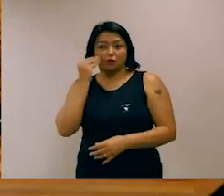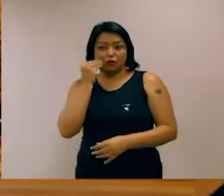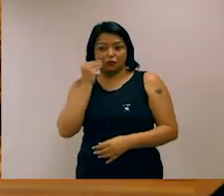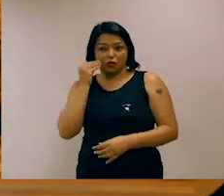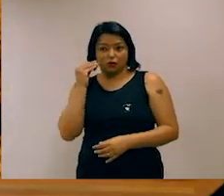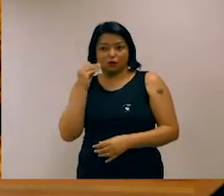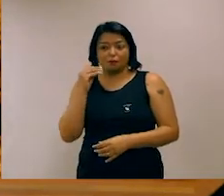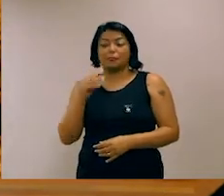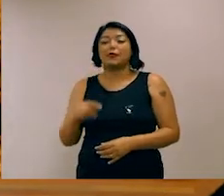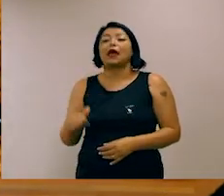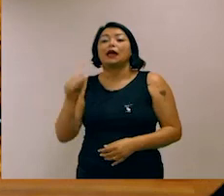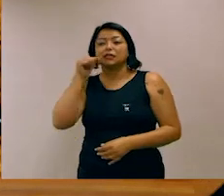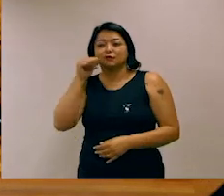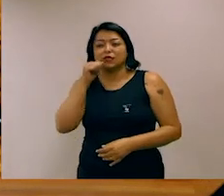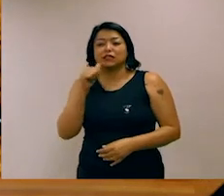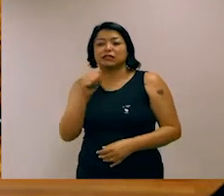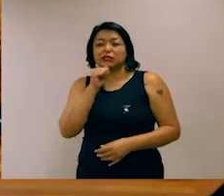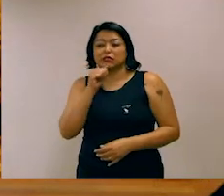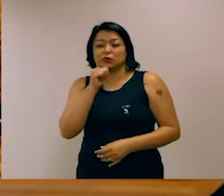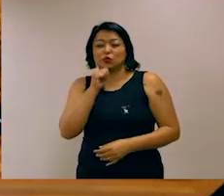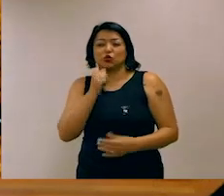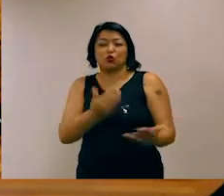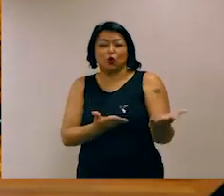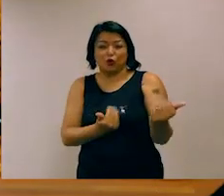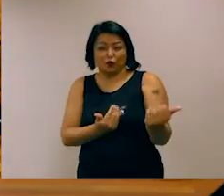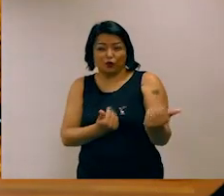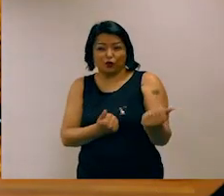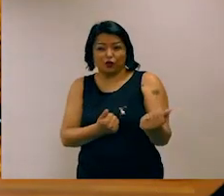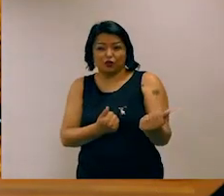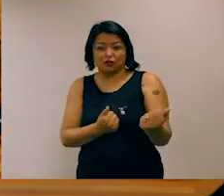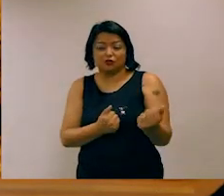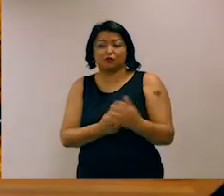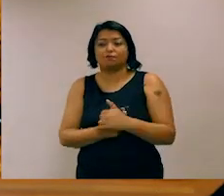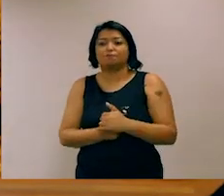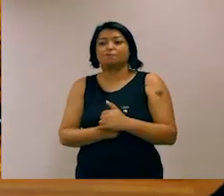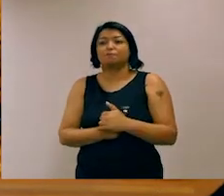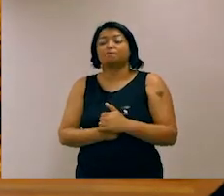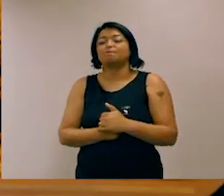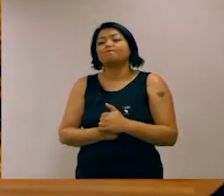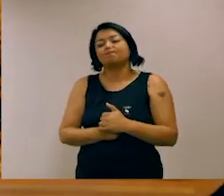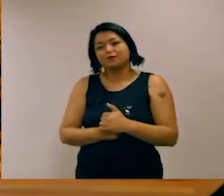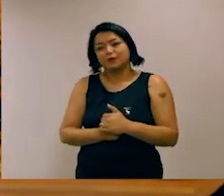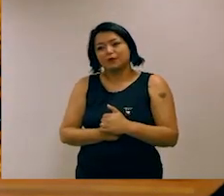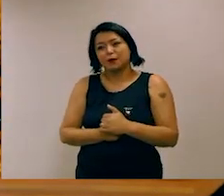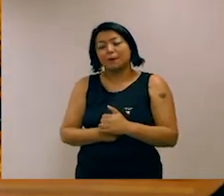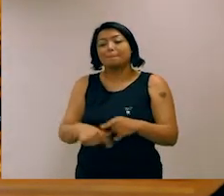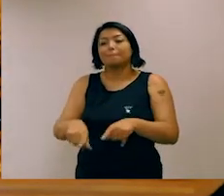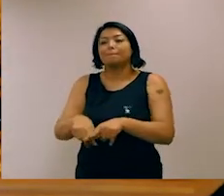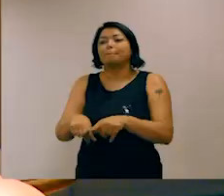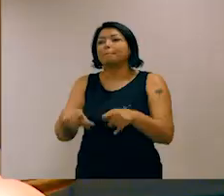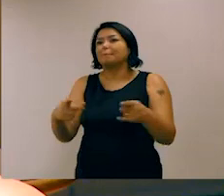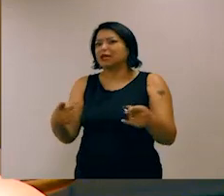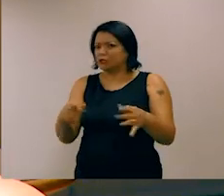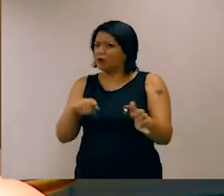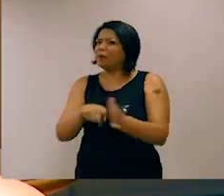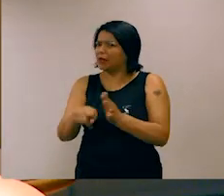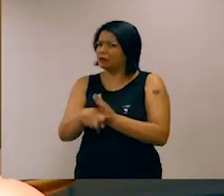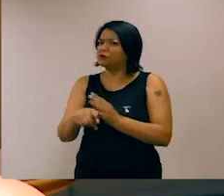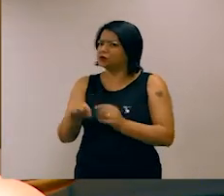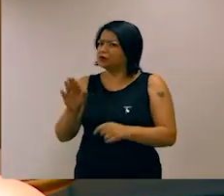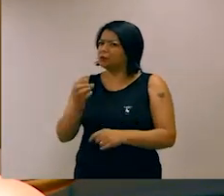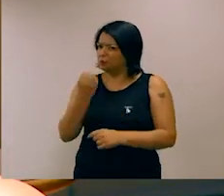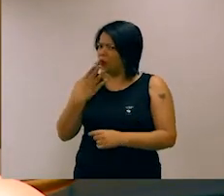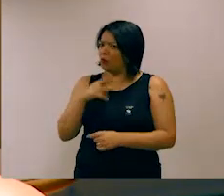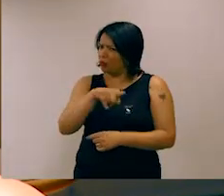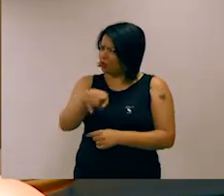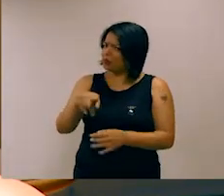11th grade. Huh. So, but it's a good question, because in many of our experiments, we do like the after measurement.